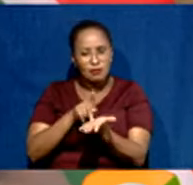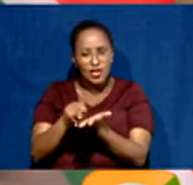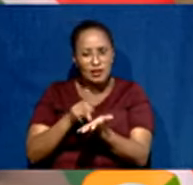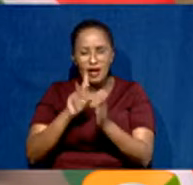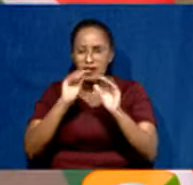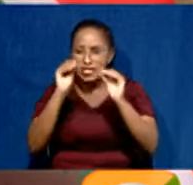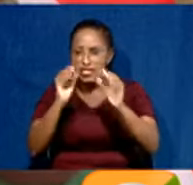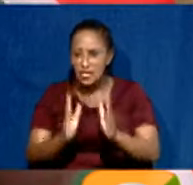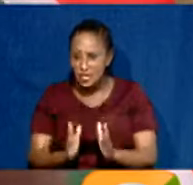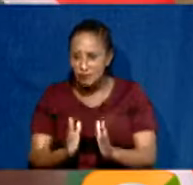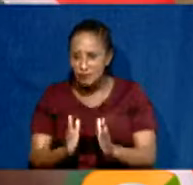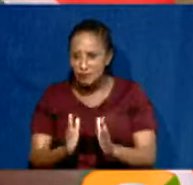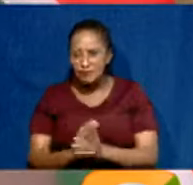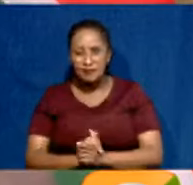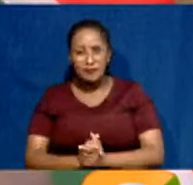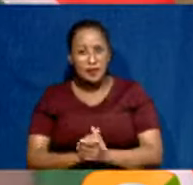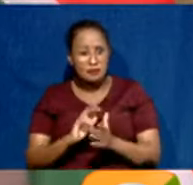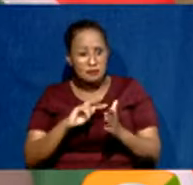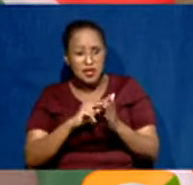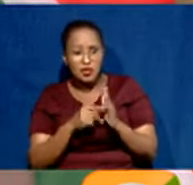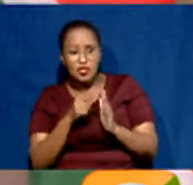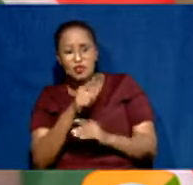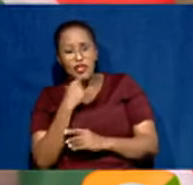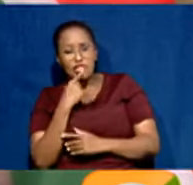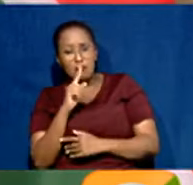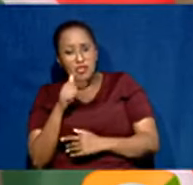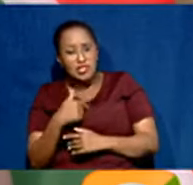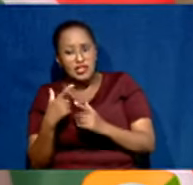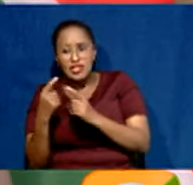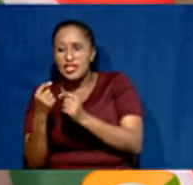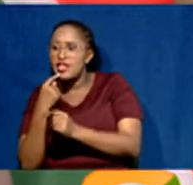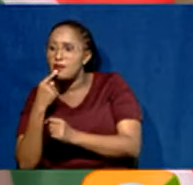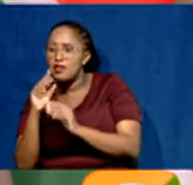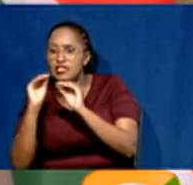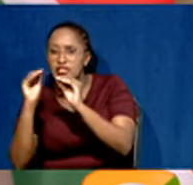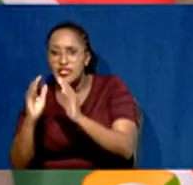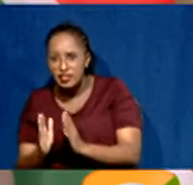teachers. So are you telling me, I go and tell teachers,